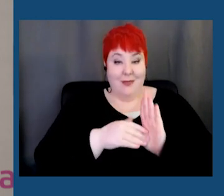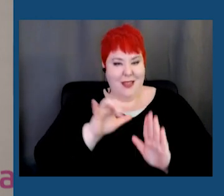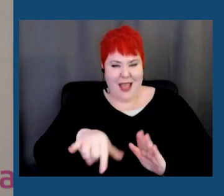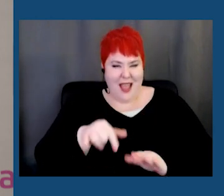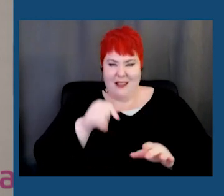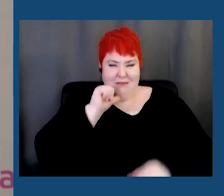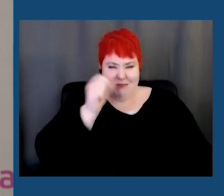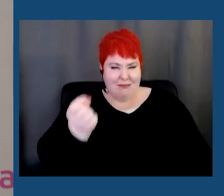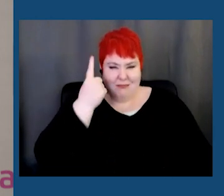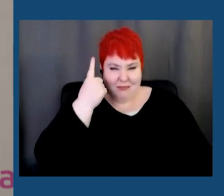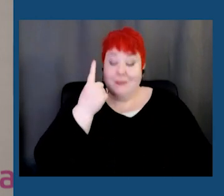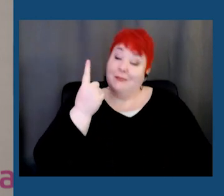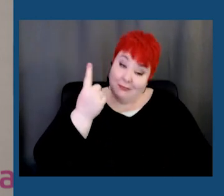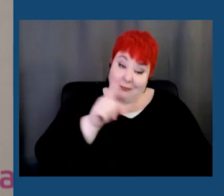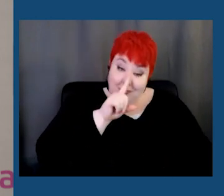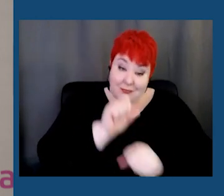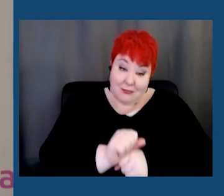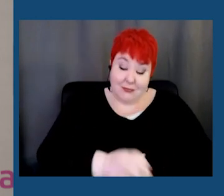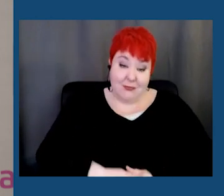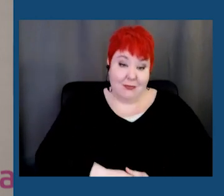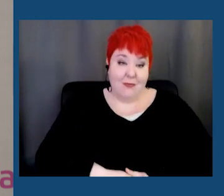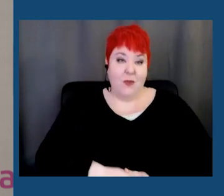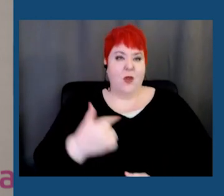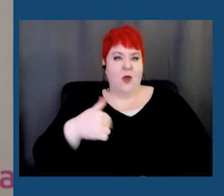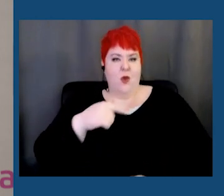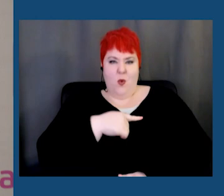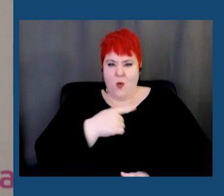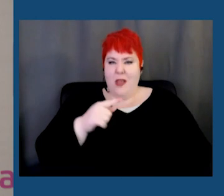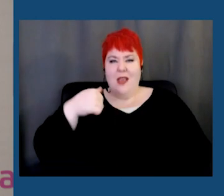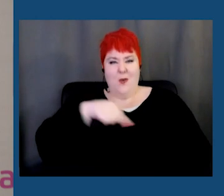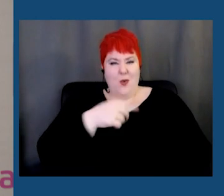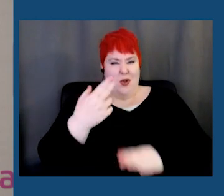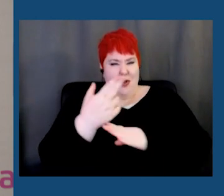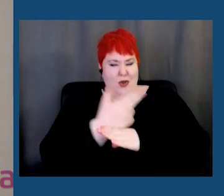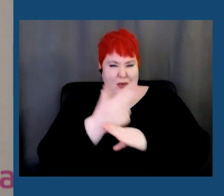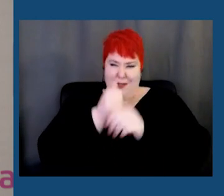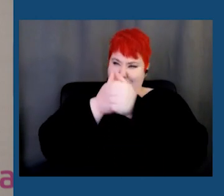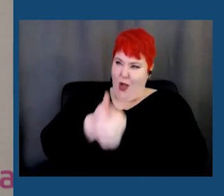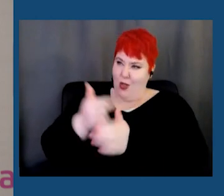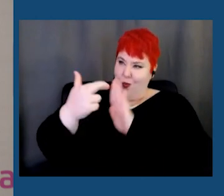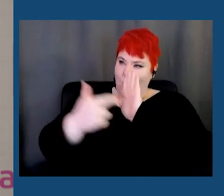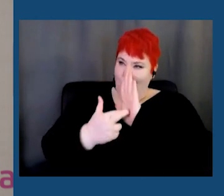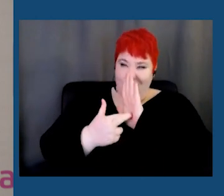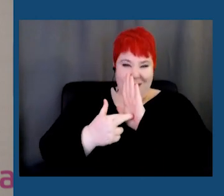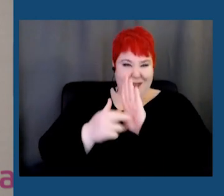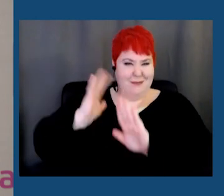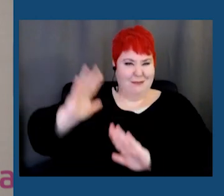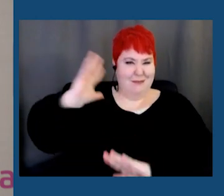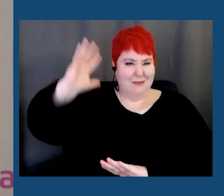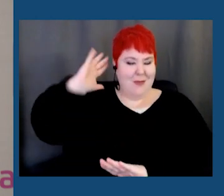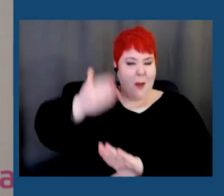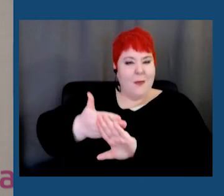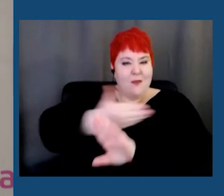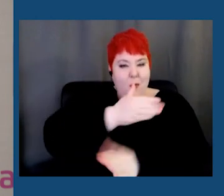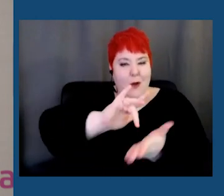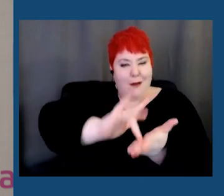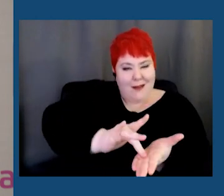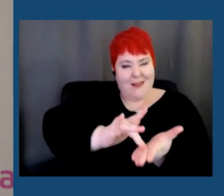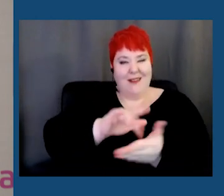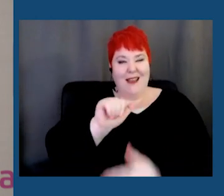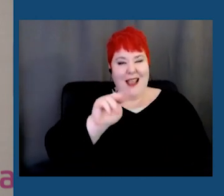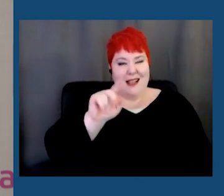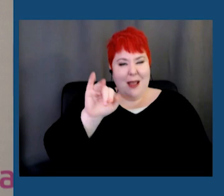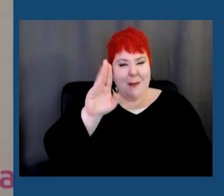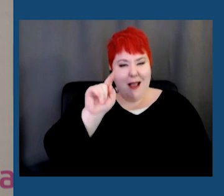medical rules from the century before antibiotics were in use. I keep a photo of my AZ coworkers in